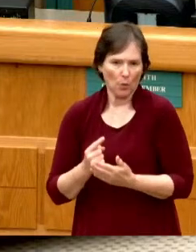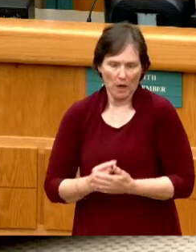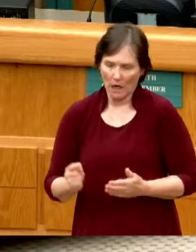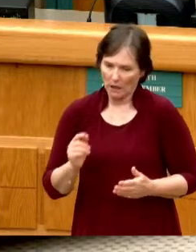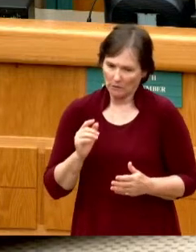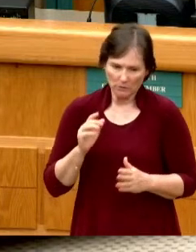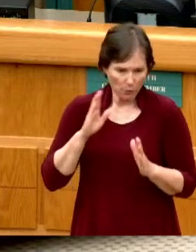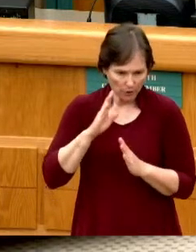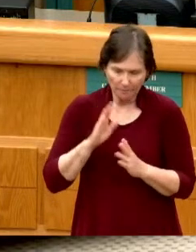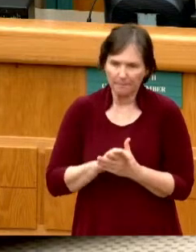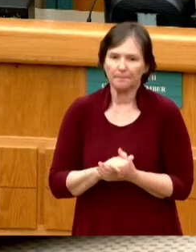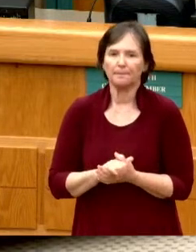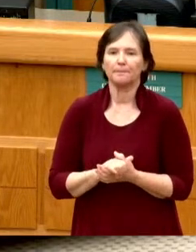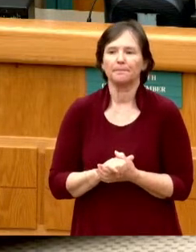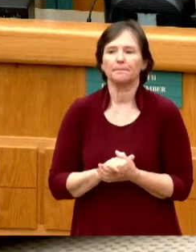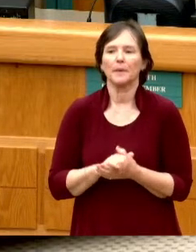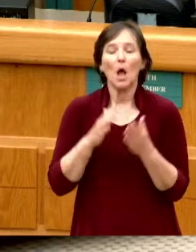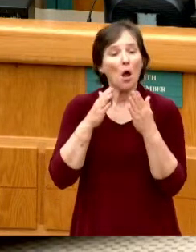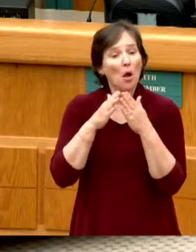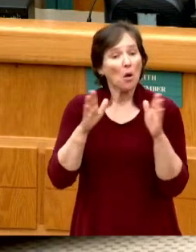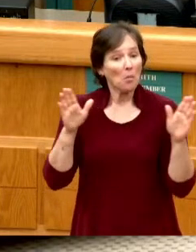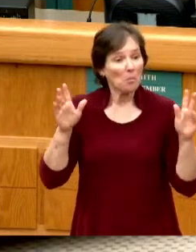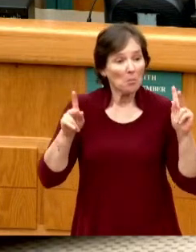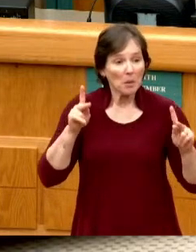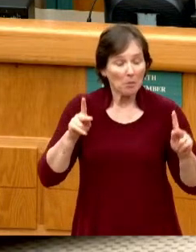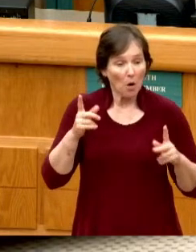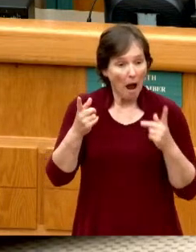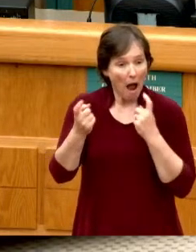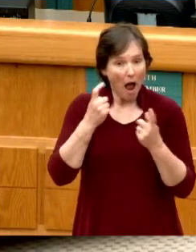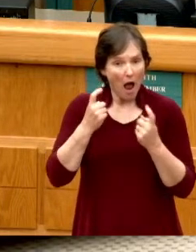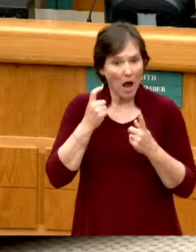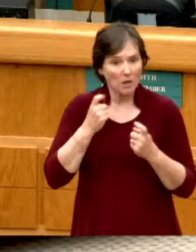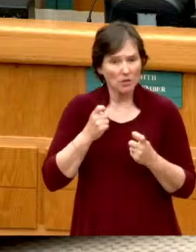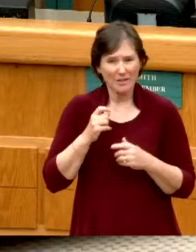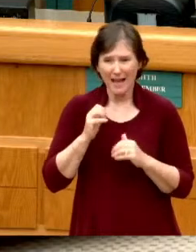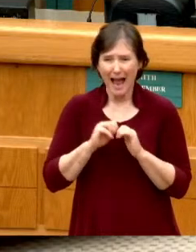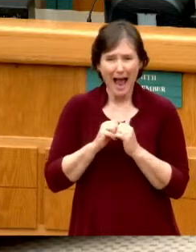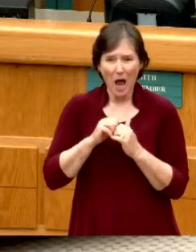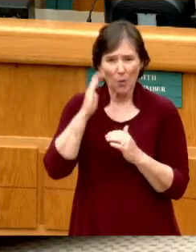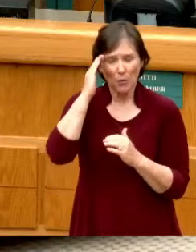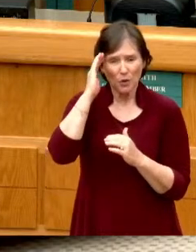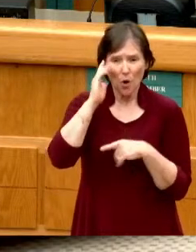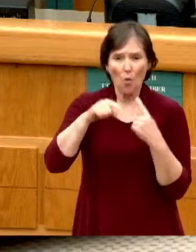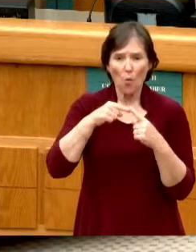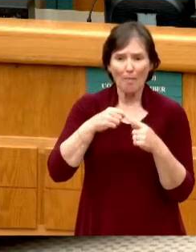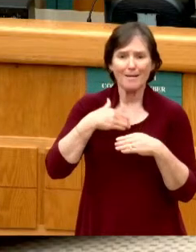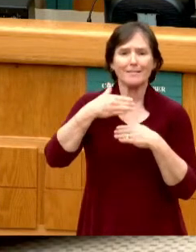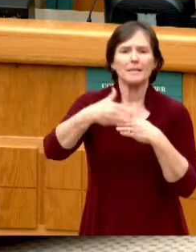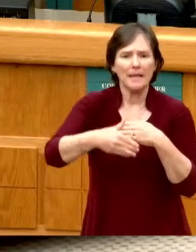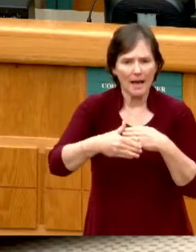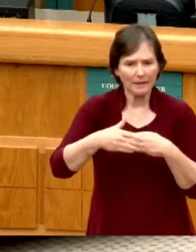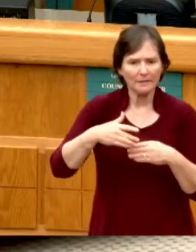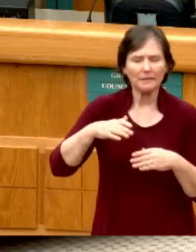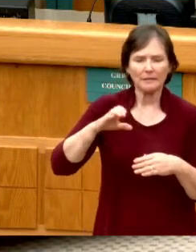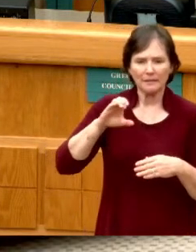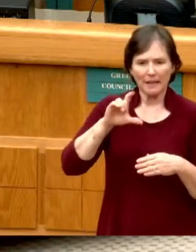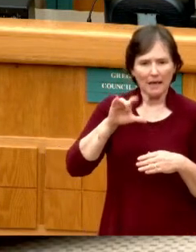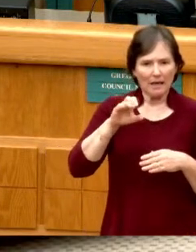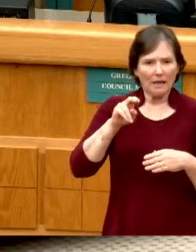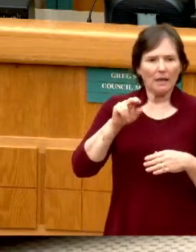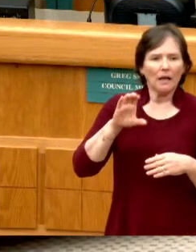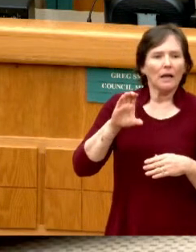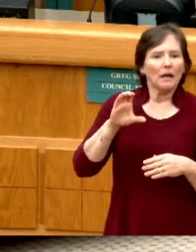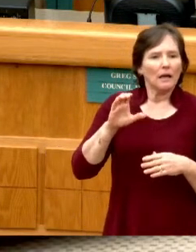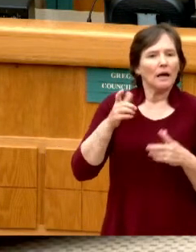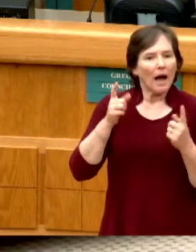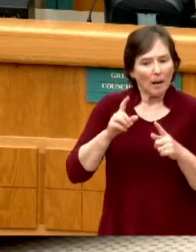The public is asking, when will we know when the next mega clinic will take place? And I understand how stressful it